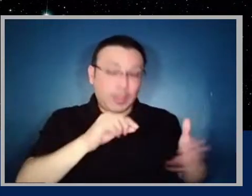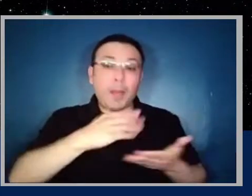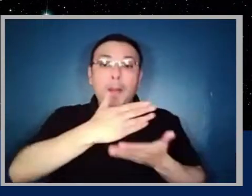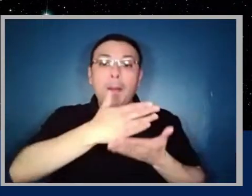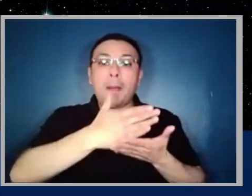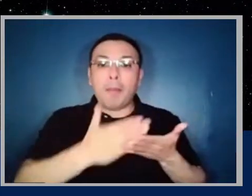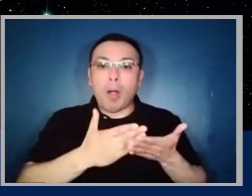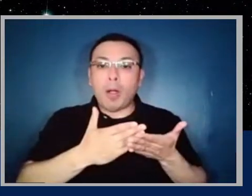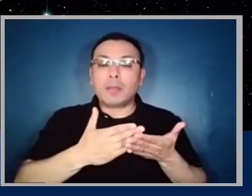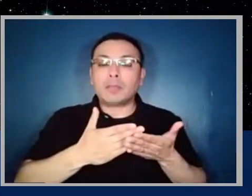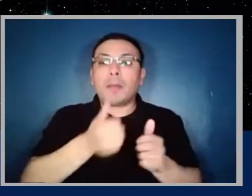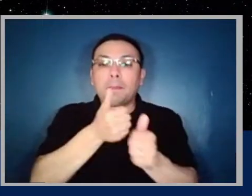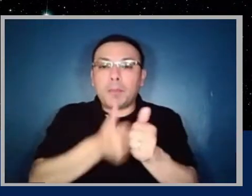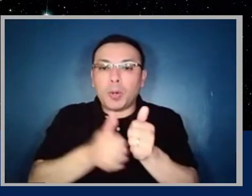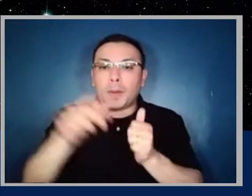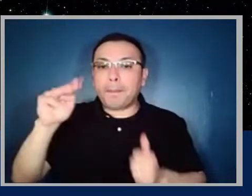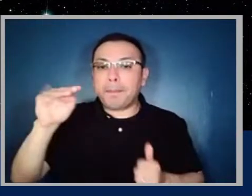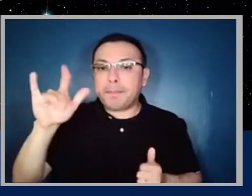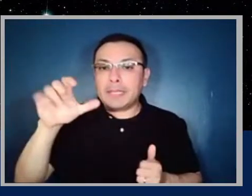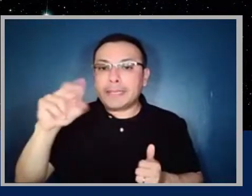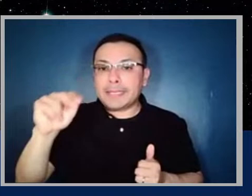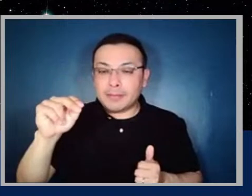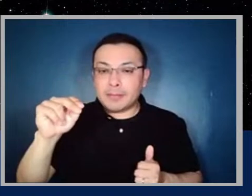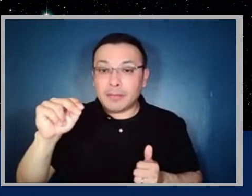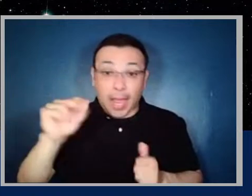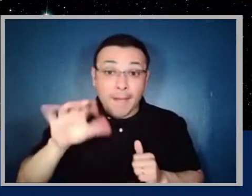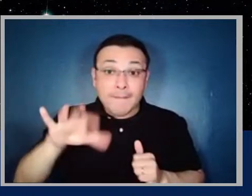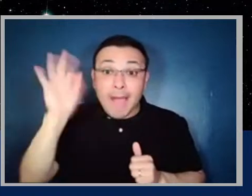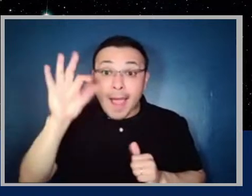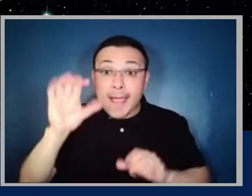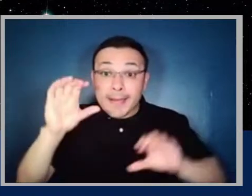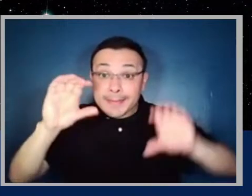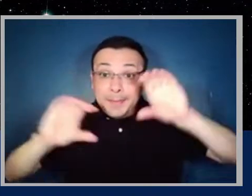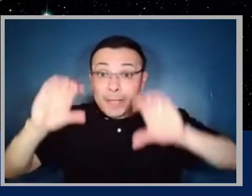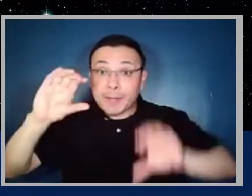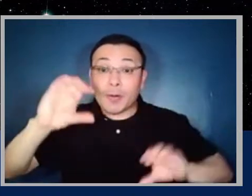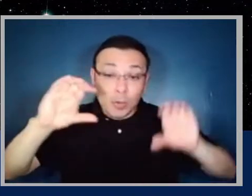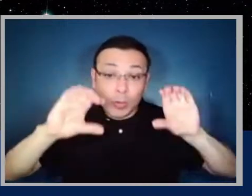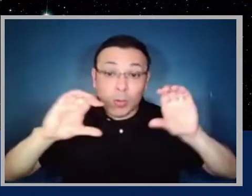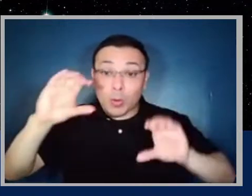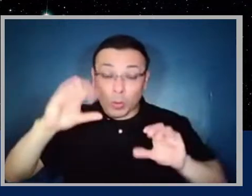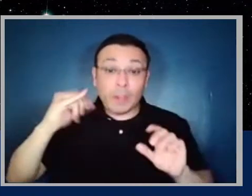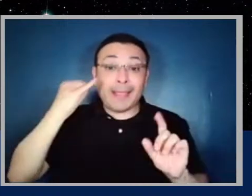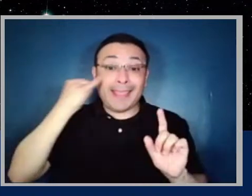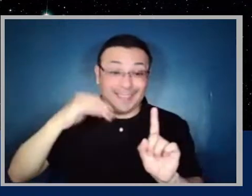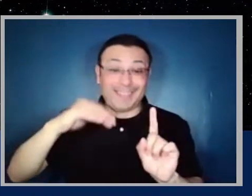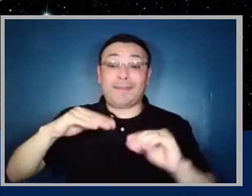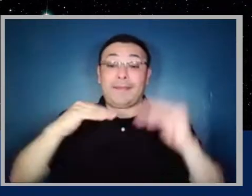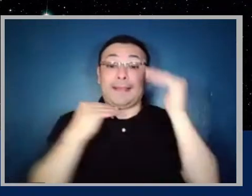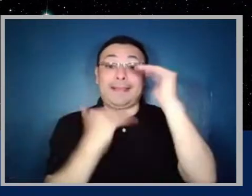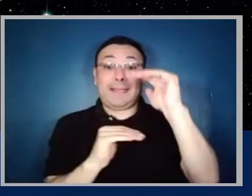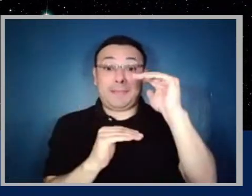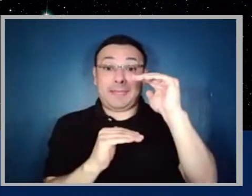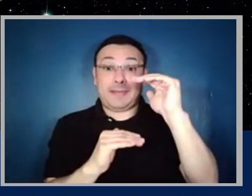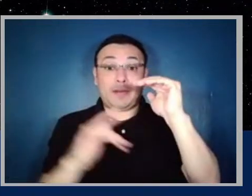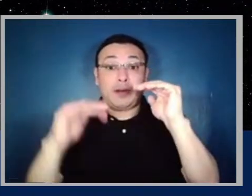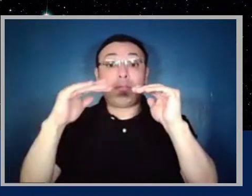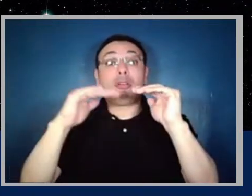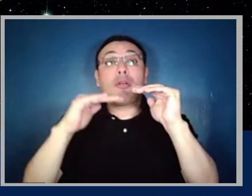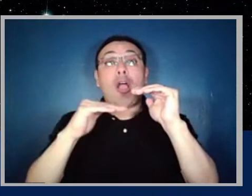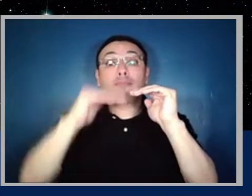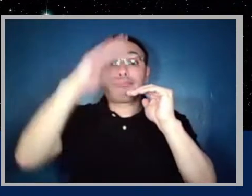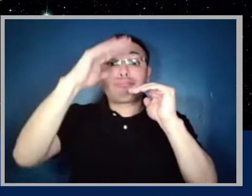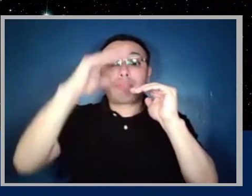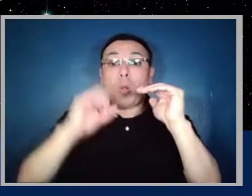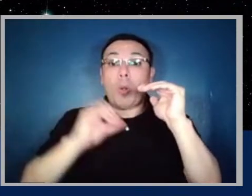a certain chemical react. It will go off in an alarm. And so we set it to specific values, and